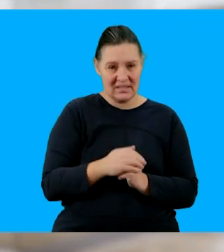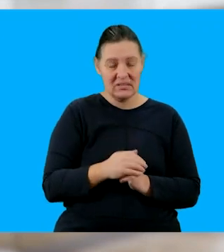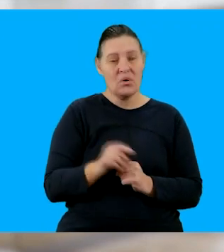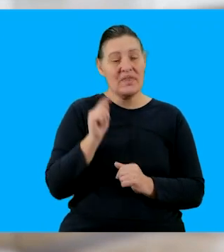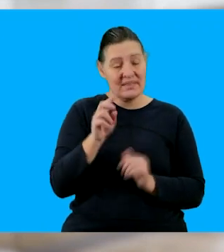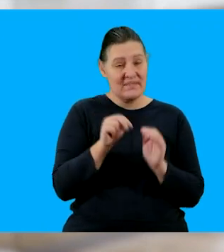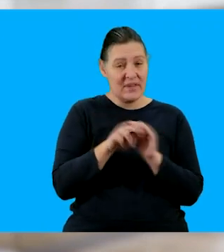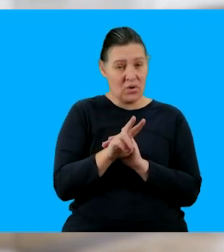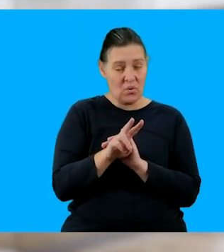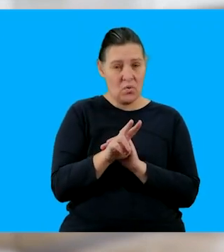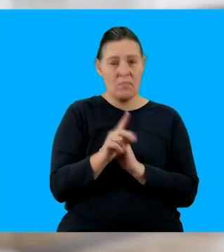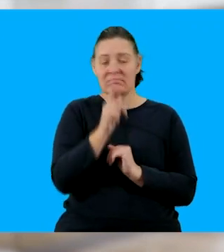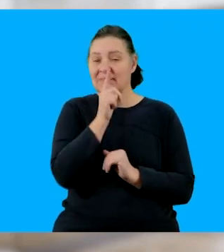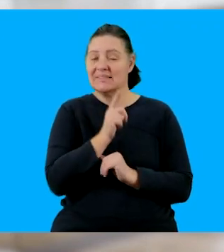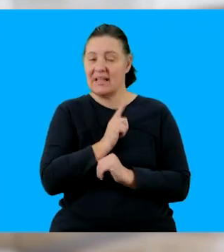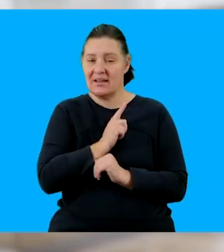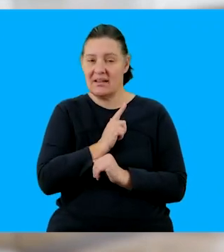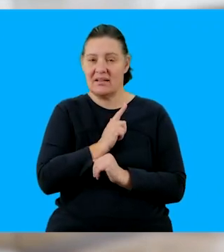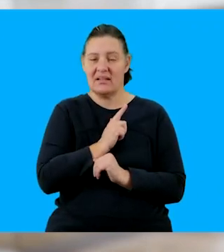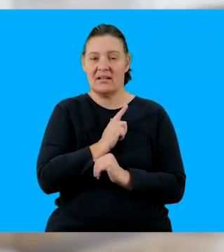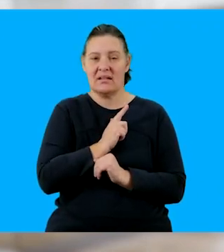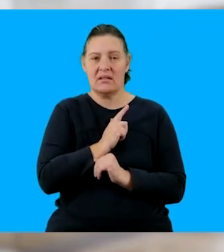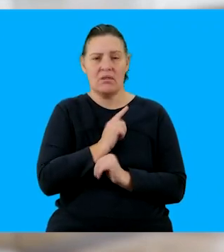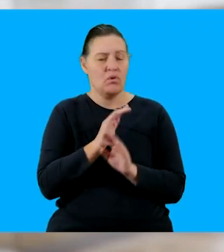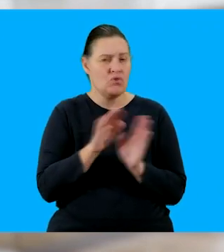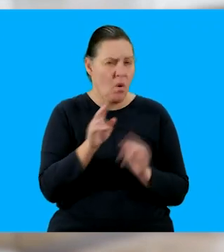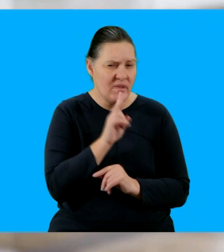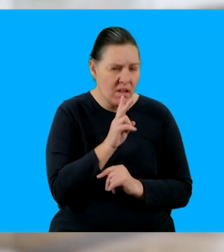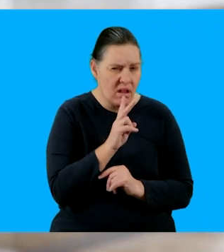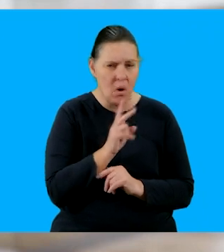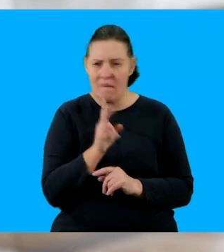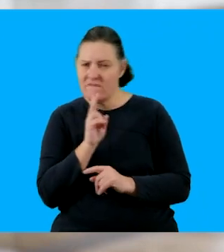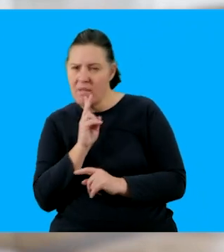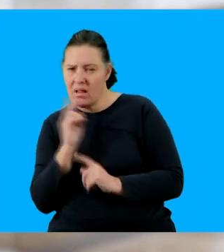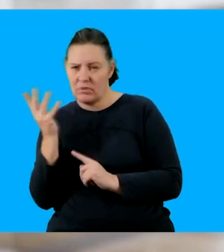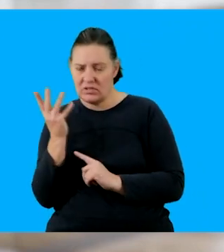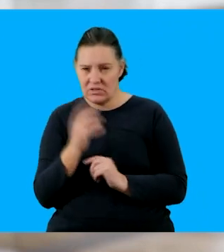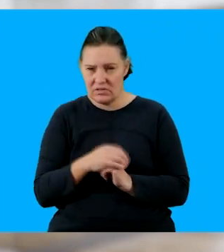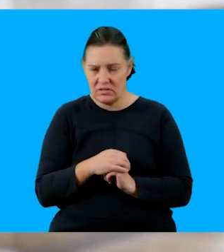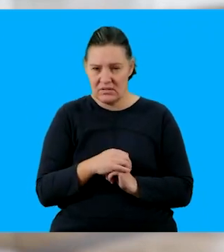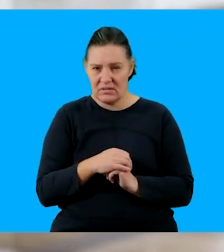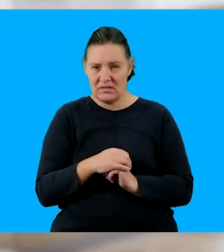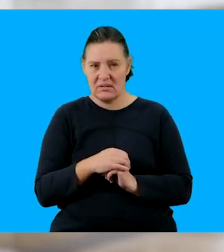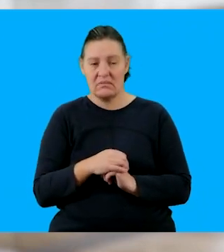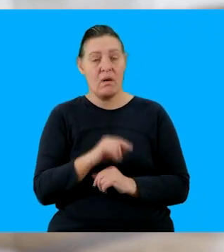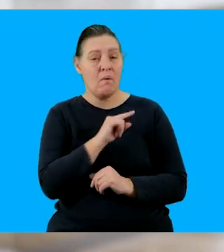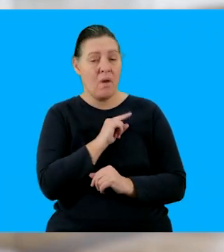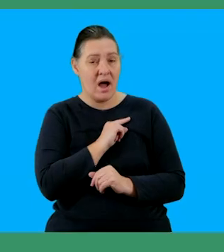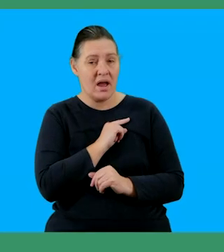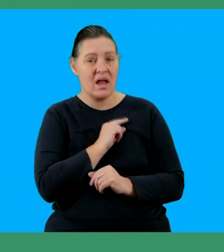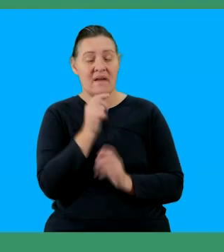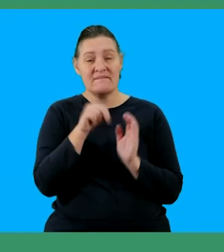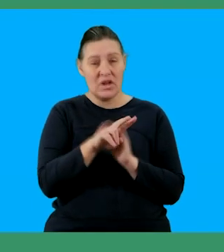So this video tells us that, is it a non-verbal or is it a verbal presentation? So because of the